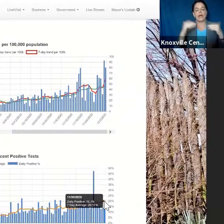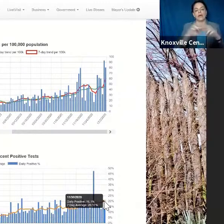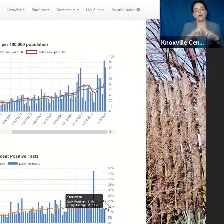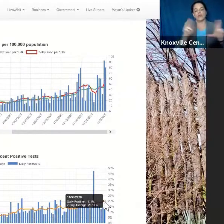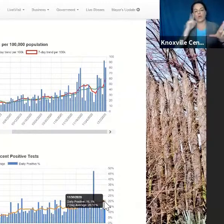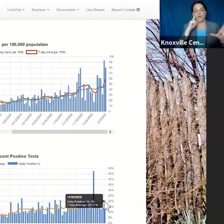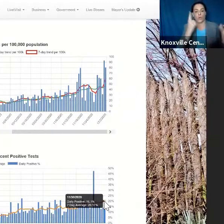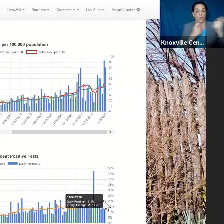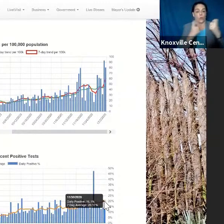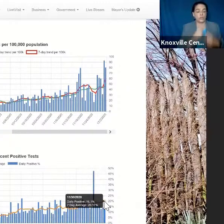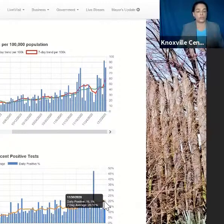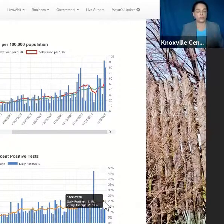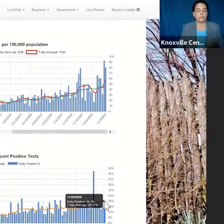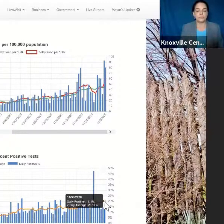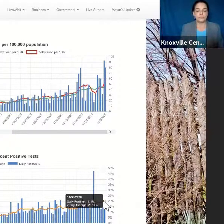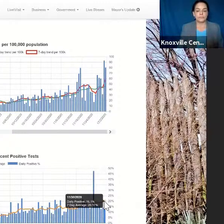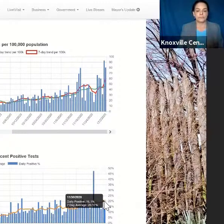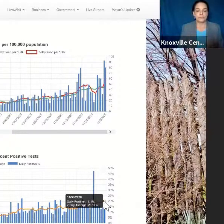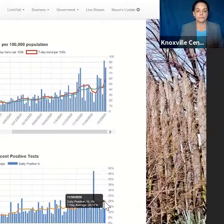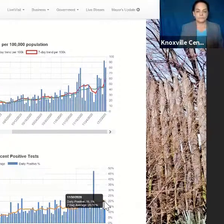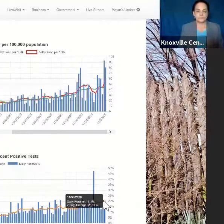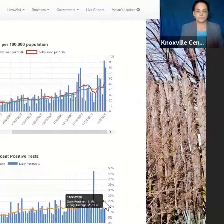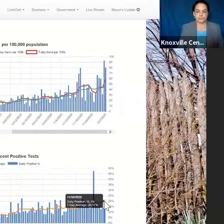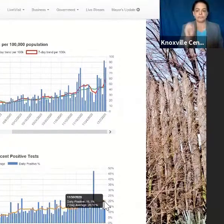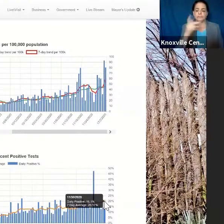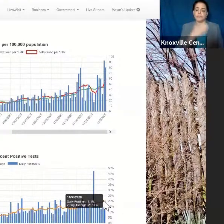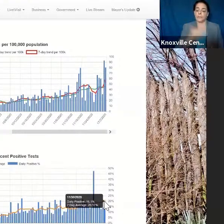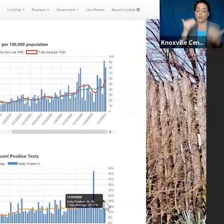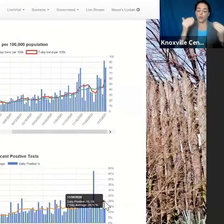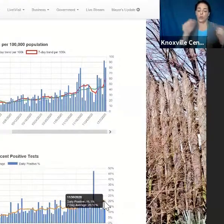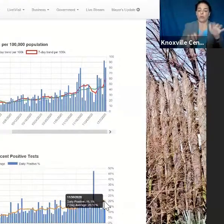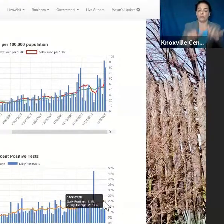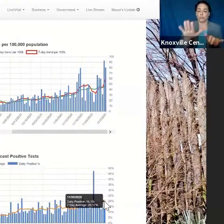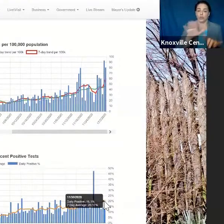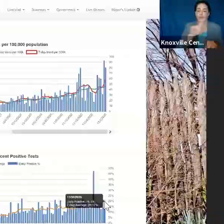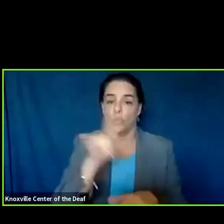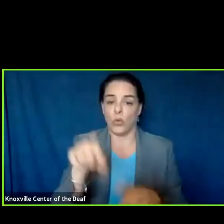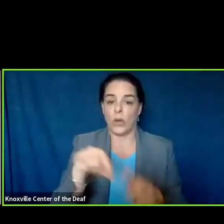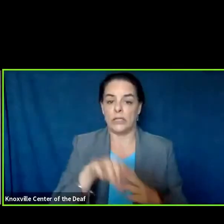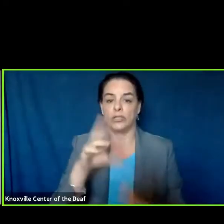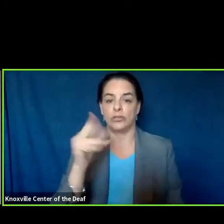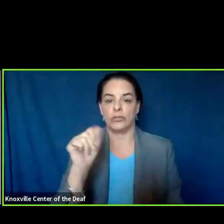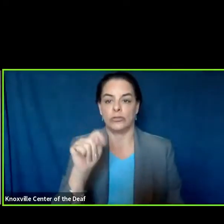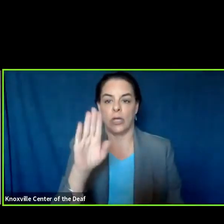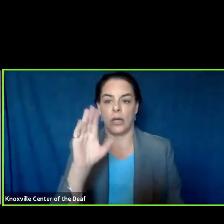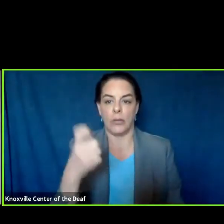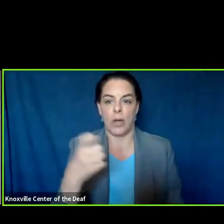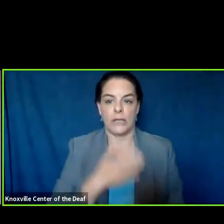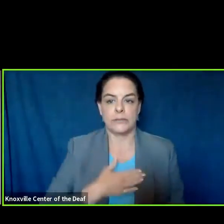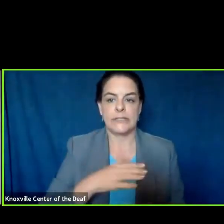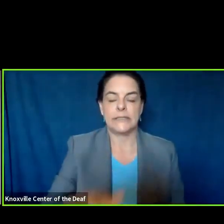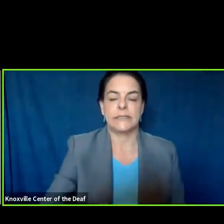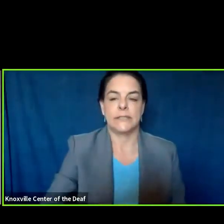questions. All right, please go ahead and submit your questions into the chat feature.